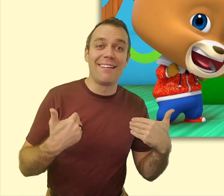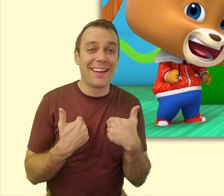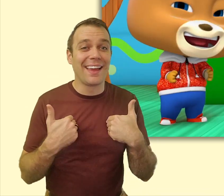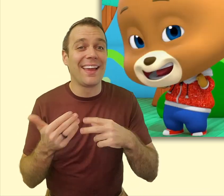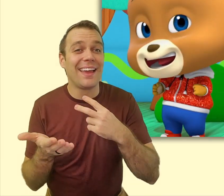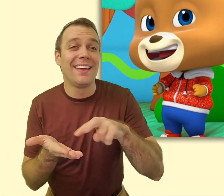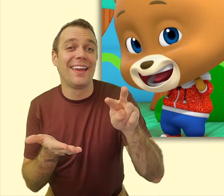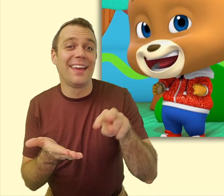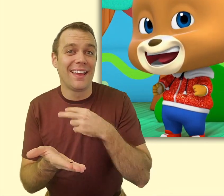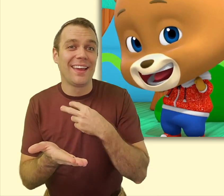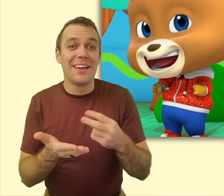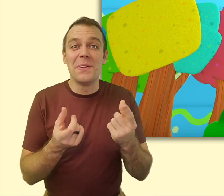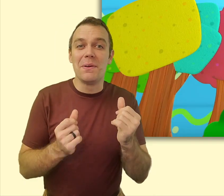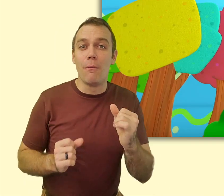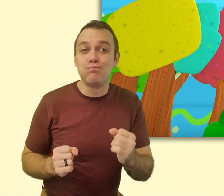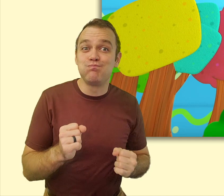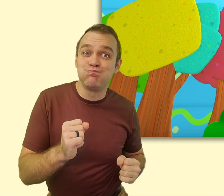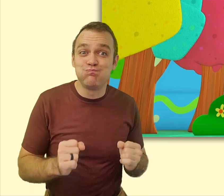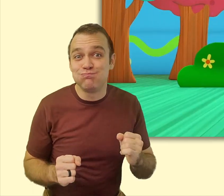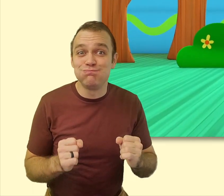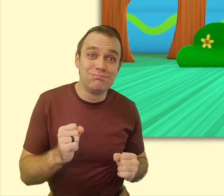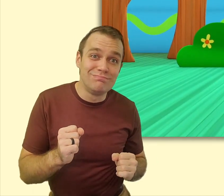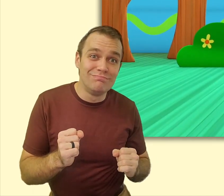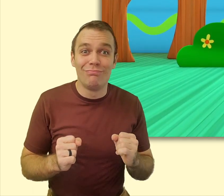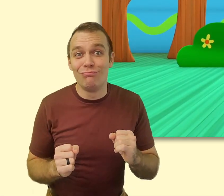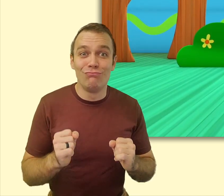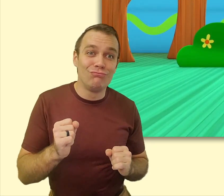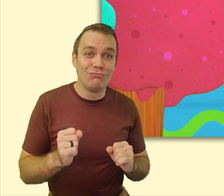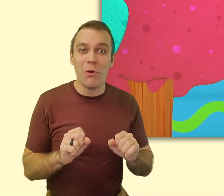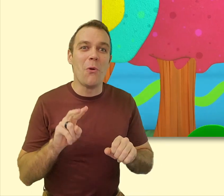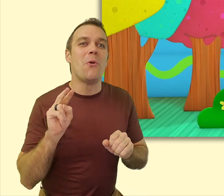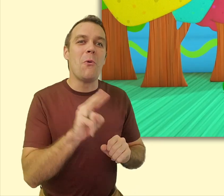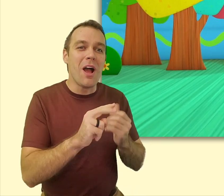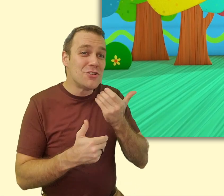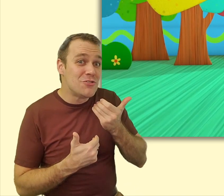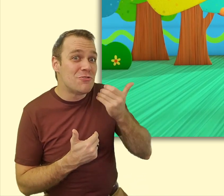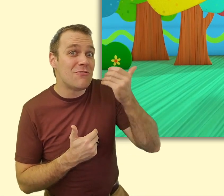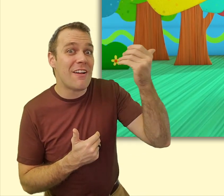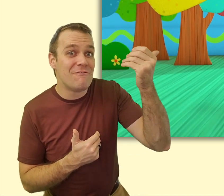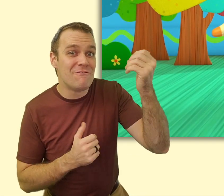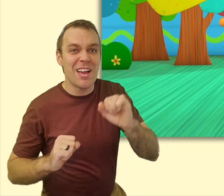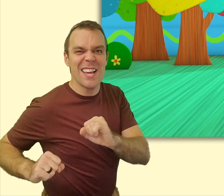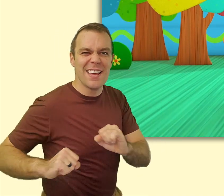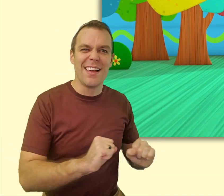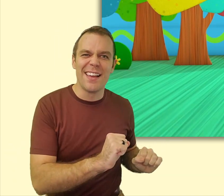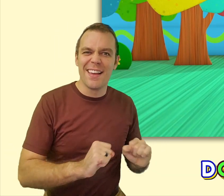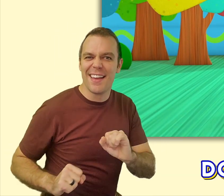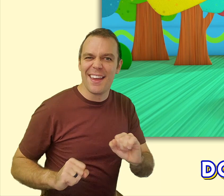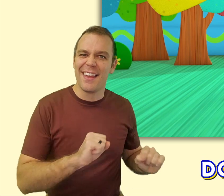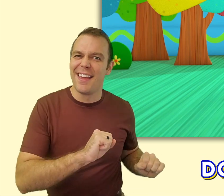the animal dance. Do a little wiggle, a little jiggle. Watch Miss Giraffe do the